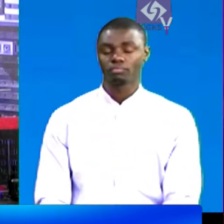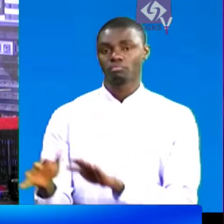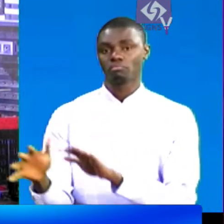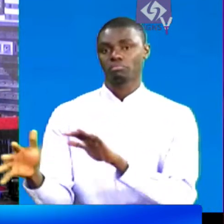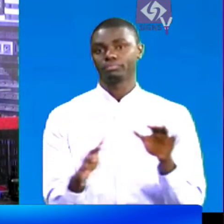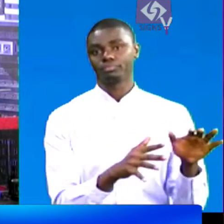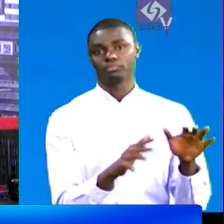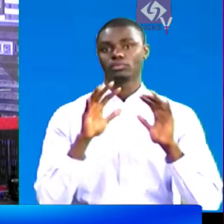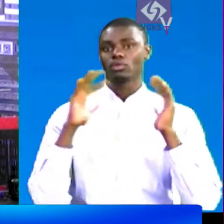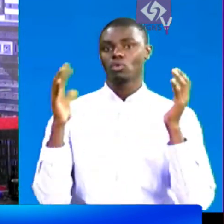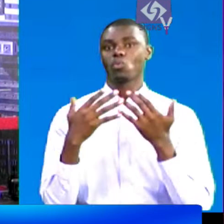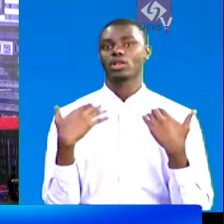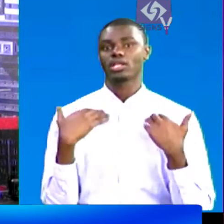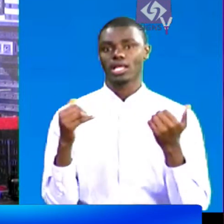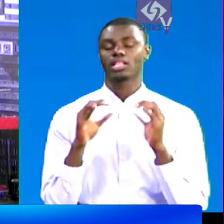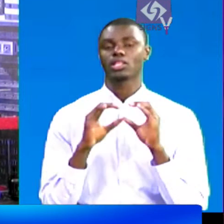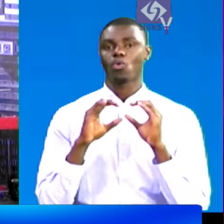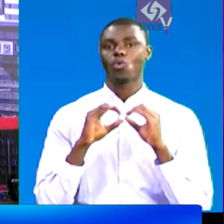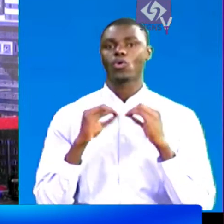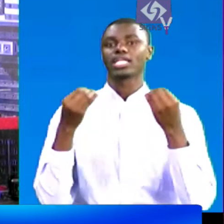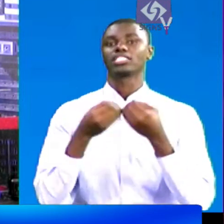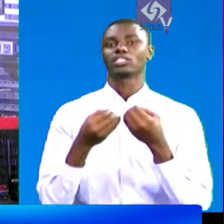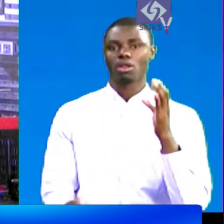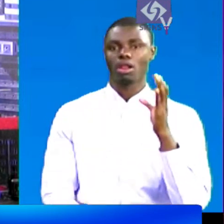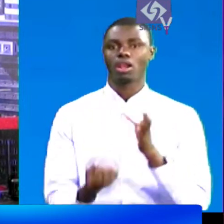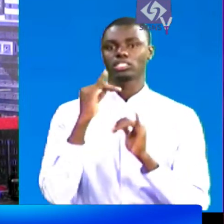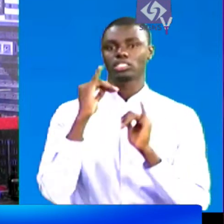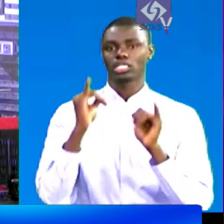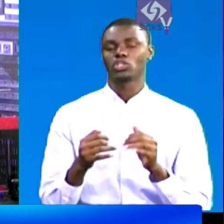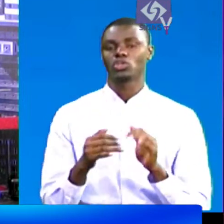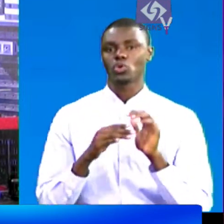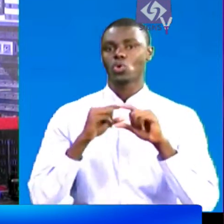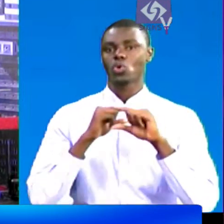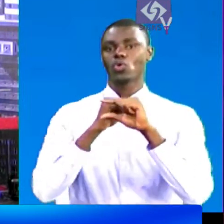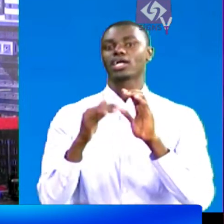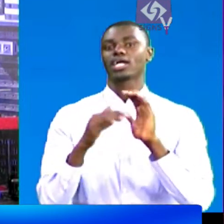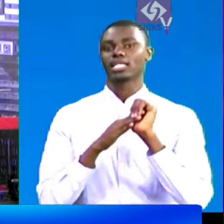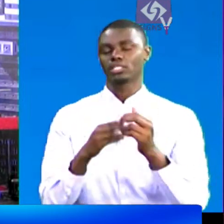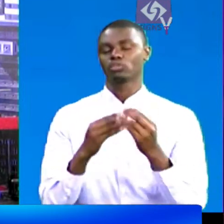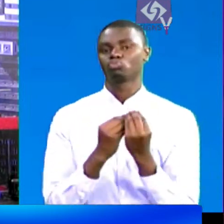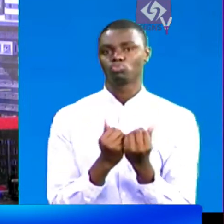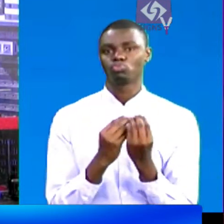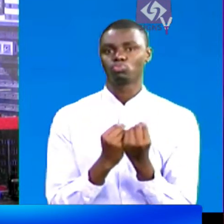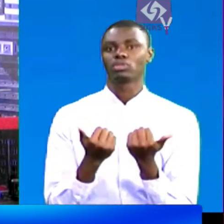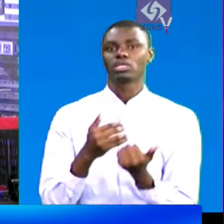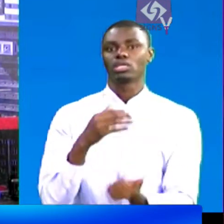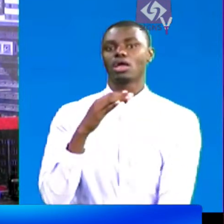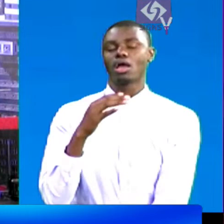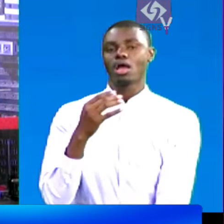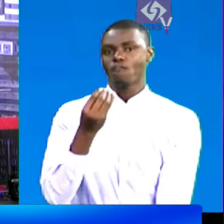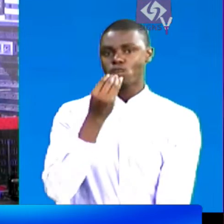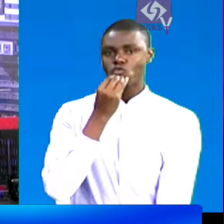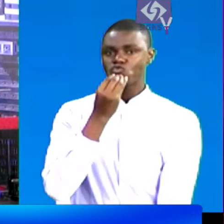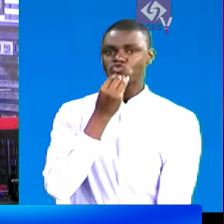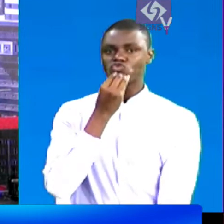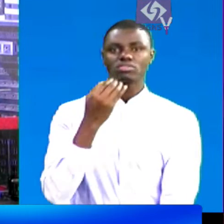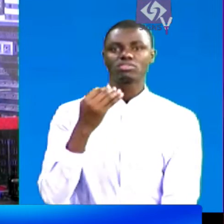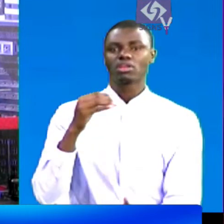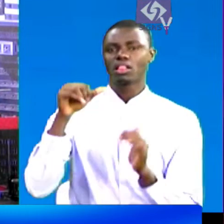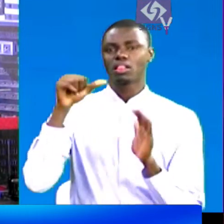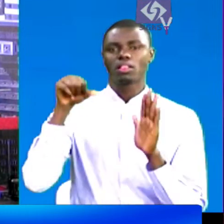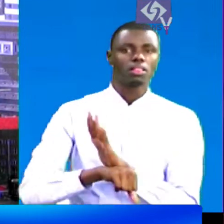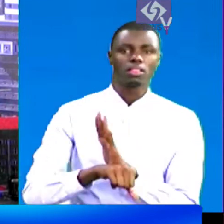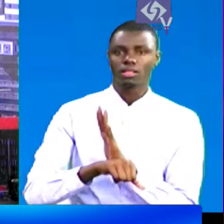Moving on, the World Health Organization has launched a new guideline to address acute malnutrition in children under